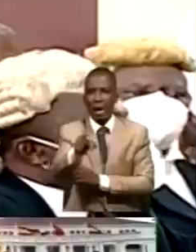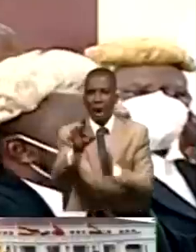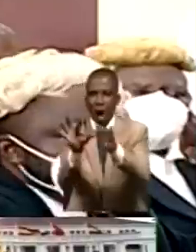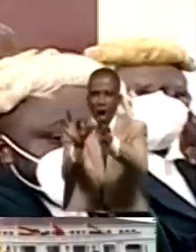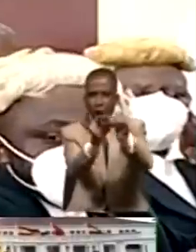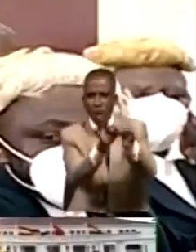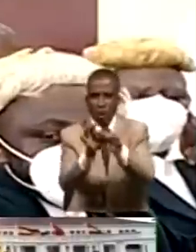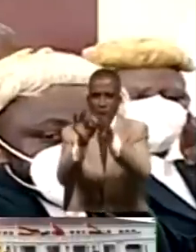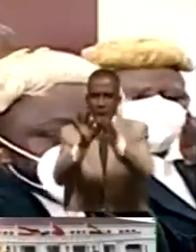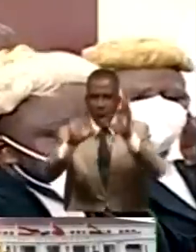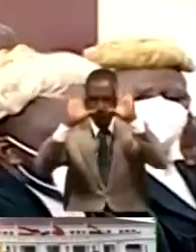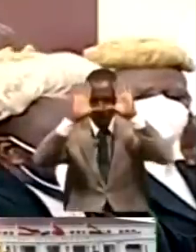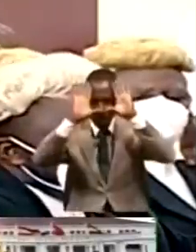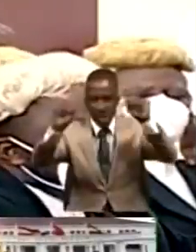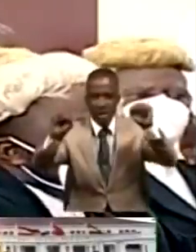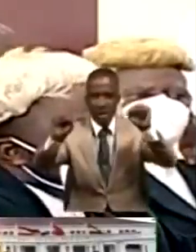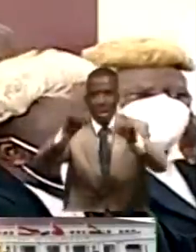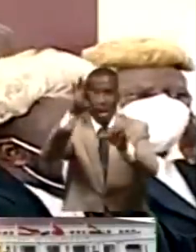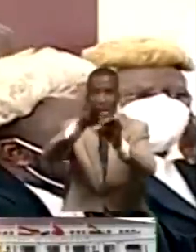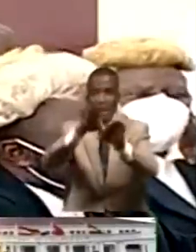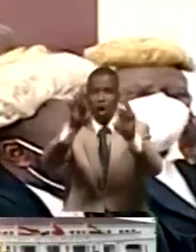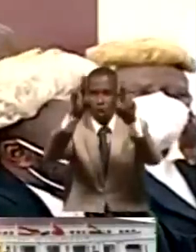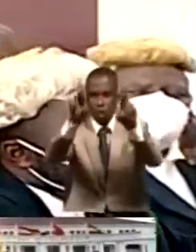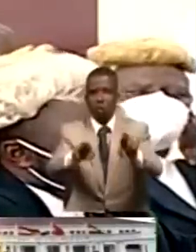the presidential election results